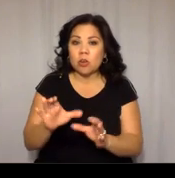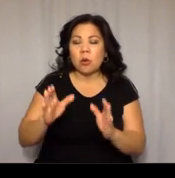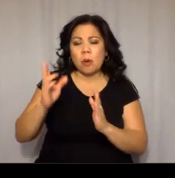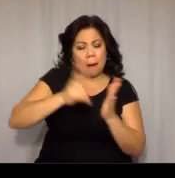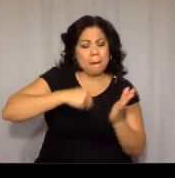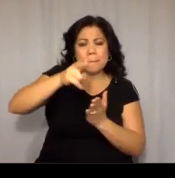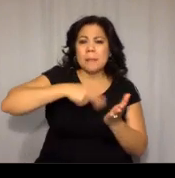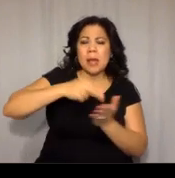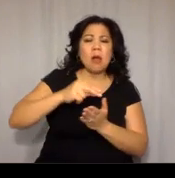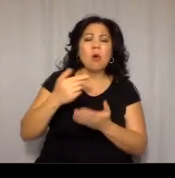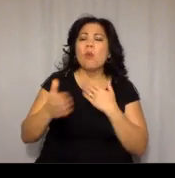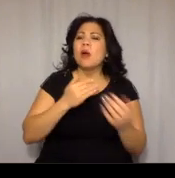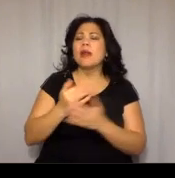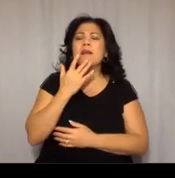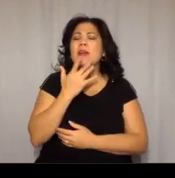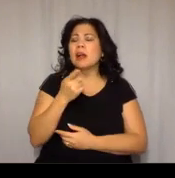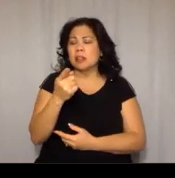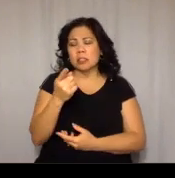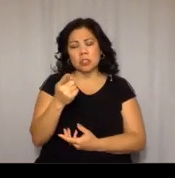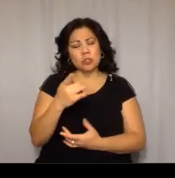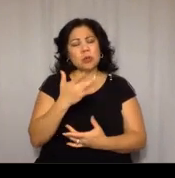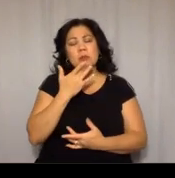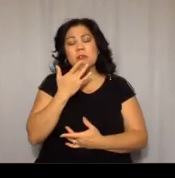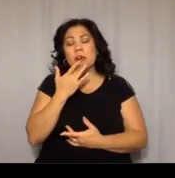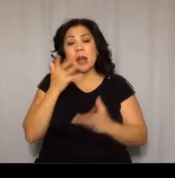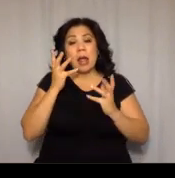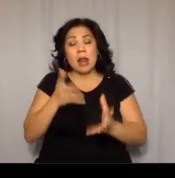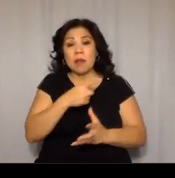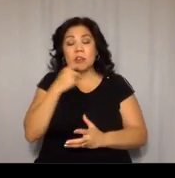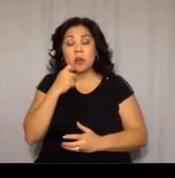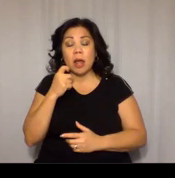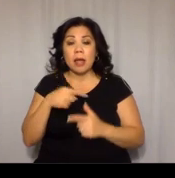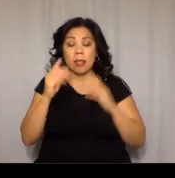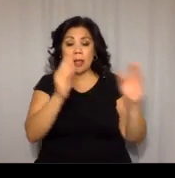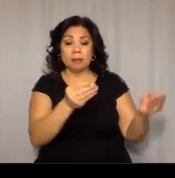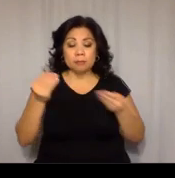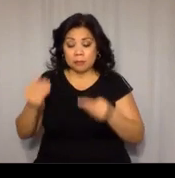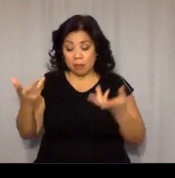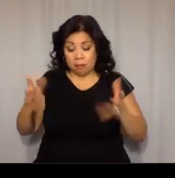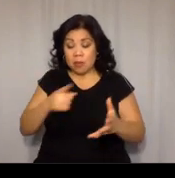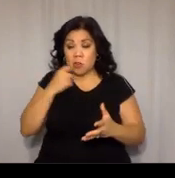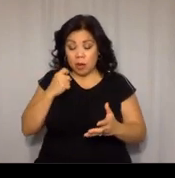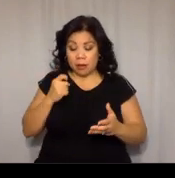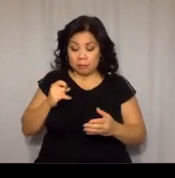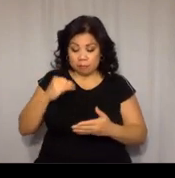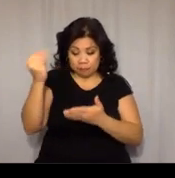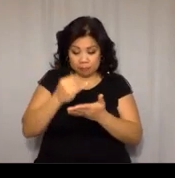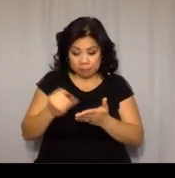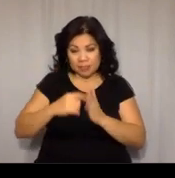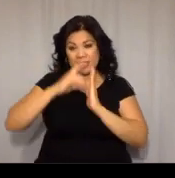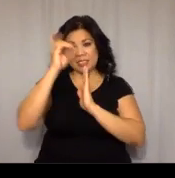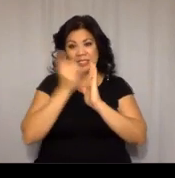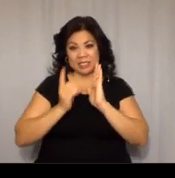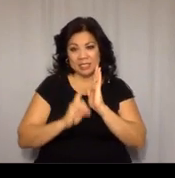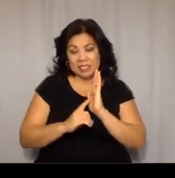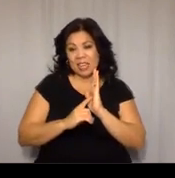whatever gorgeous colors you like, let it dry, and then go back in, put your cool designs and decorations, and it would